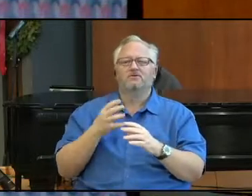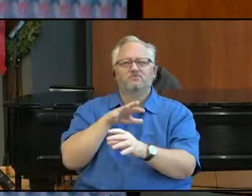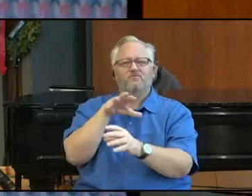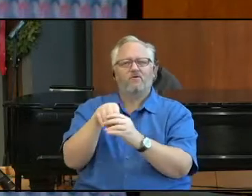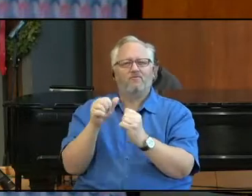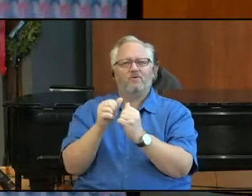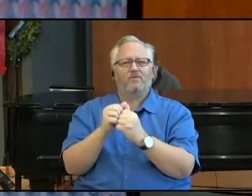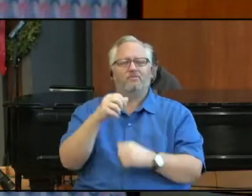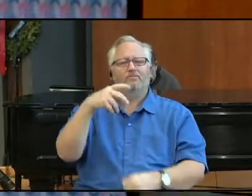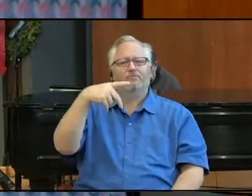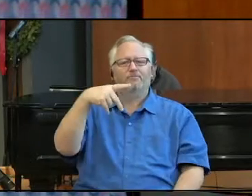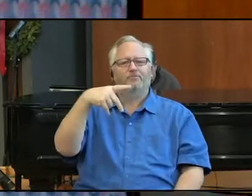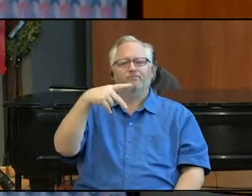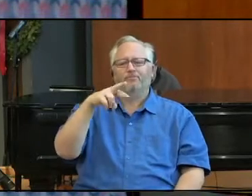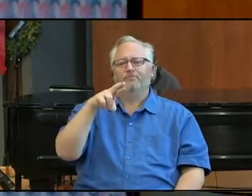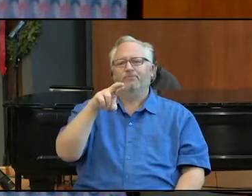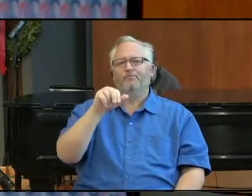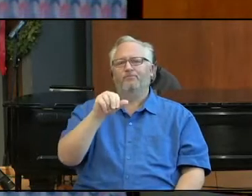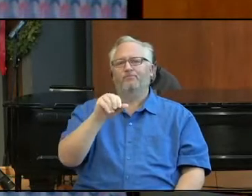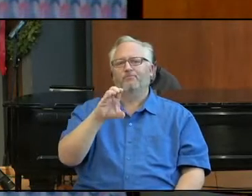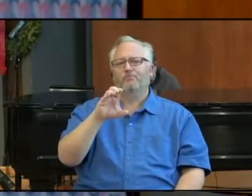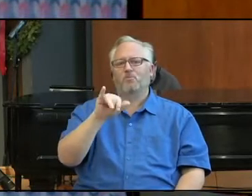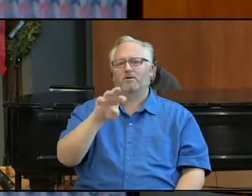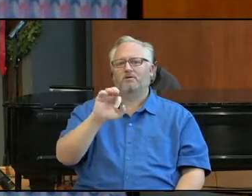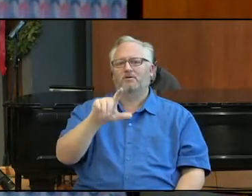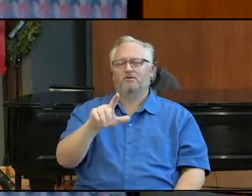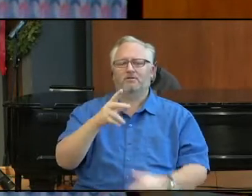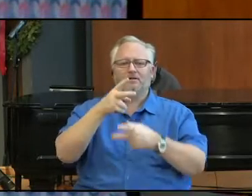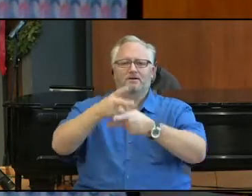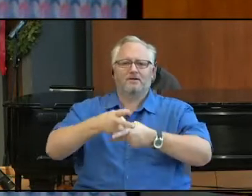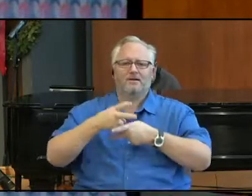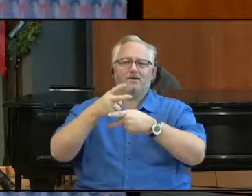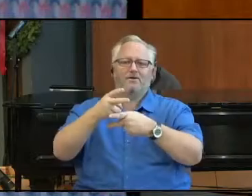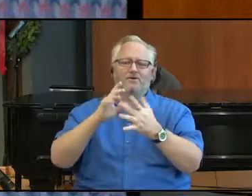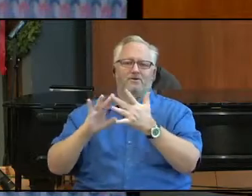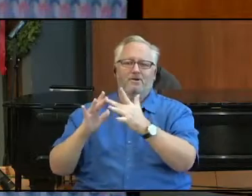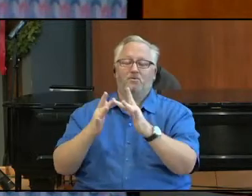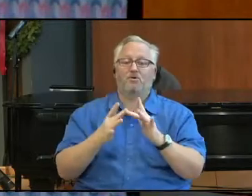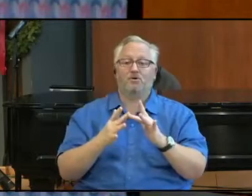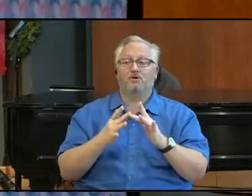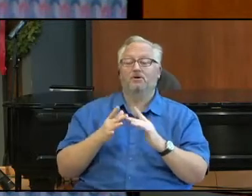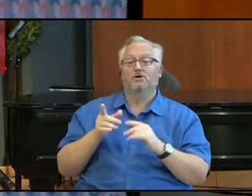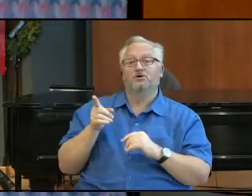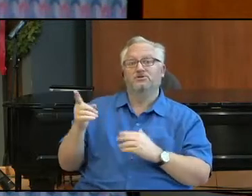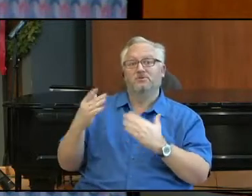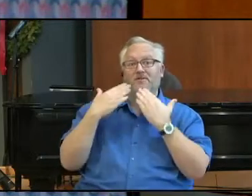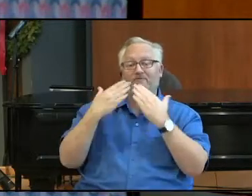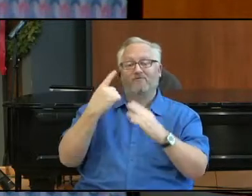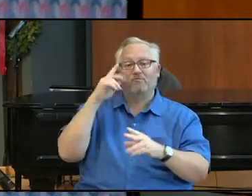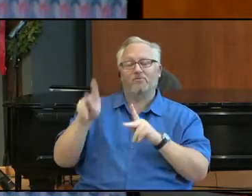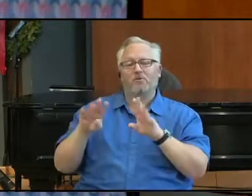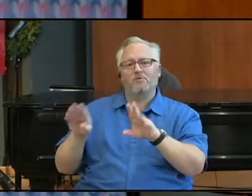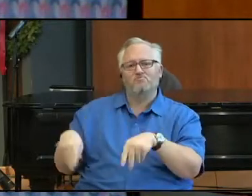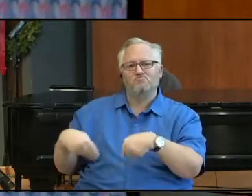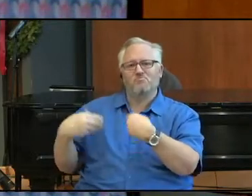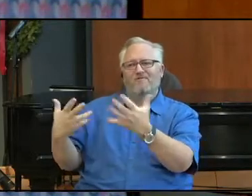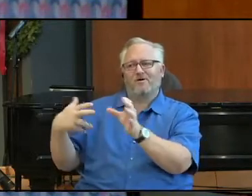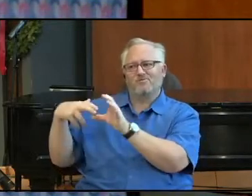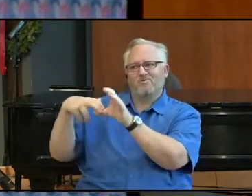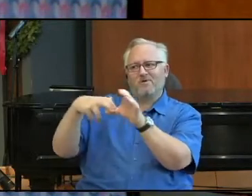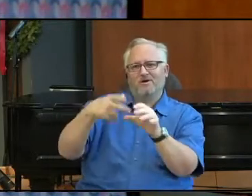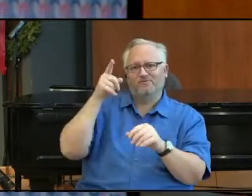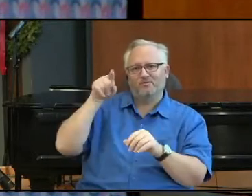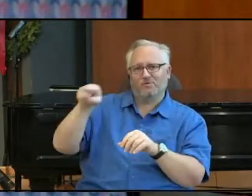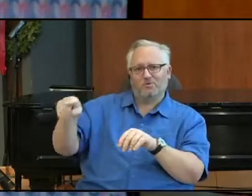Network. She was grateful to those who provided rides to church and supported her